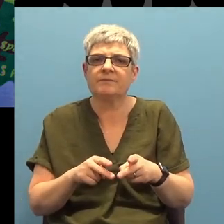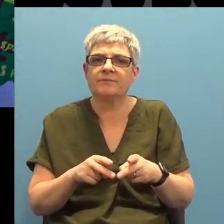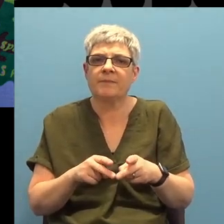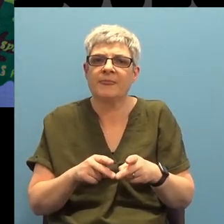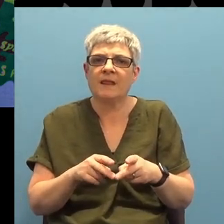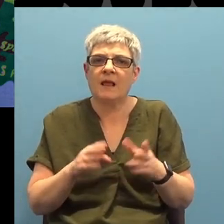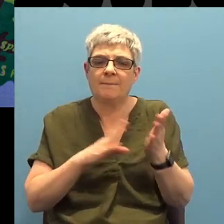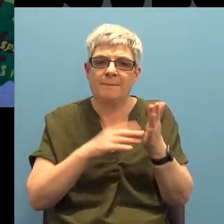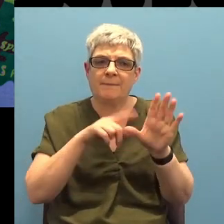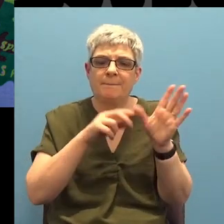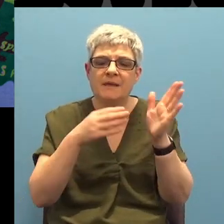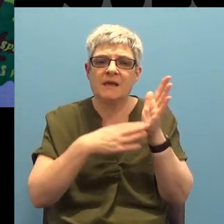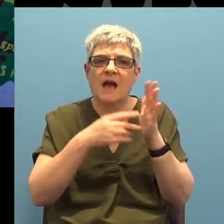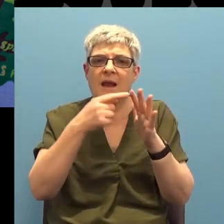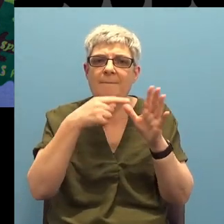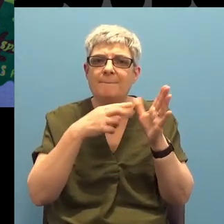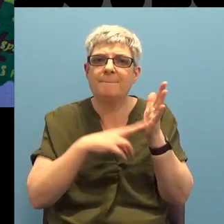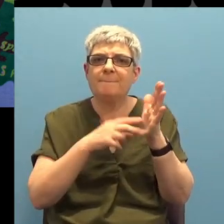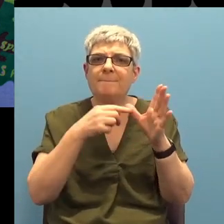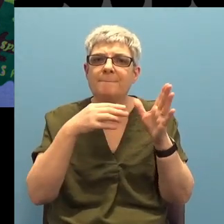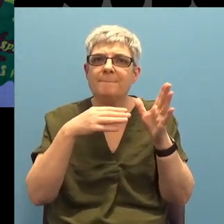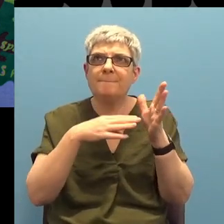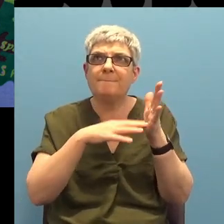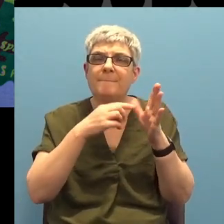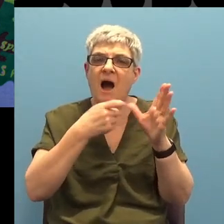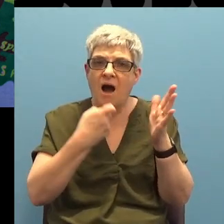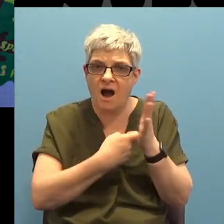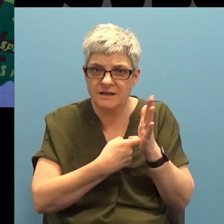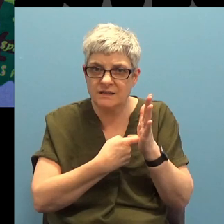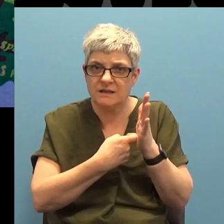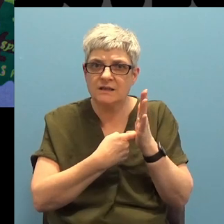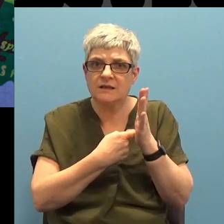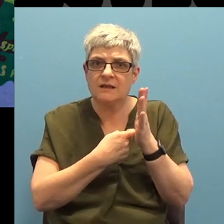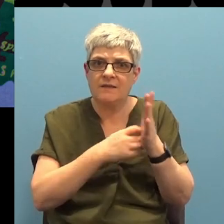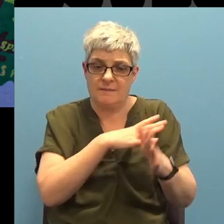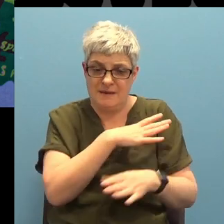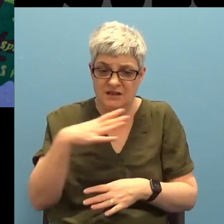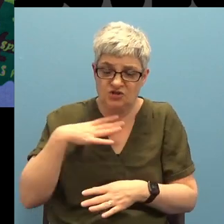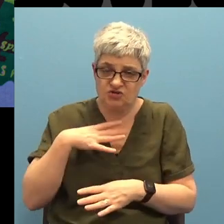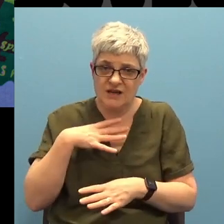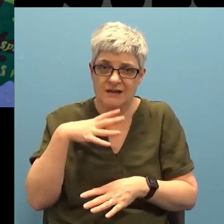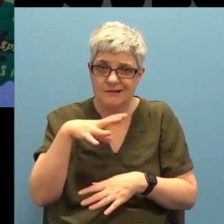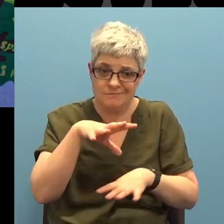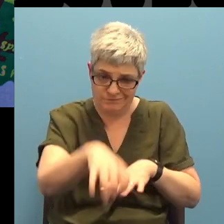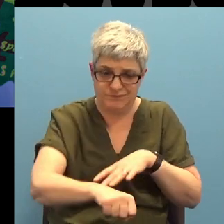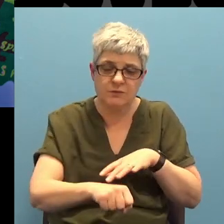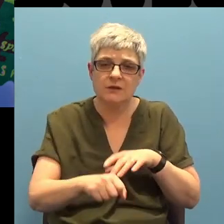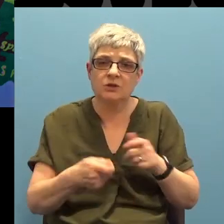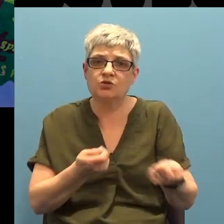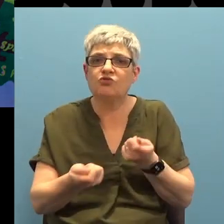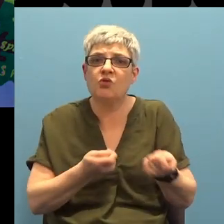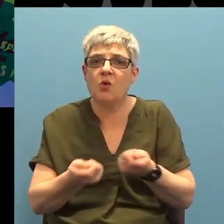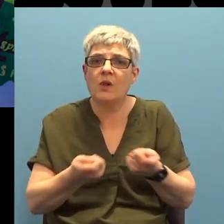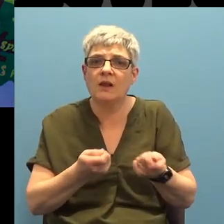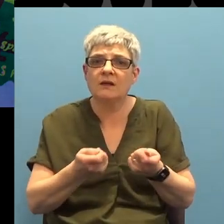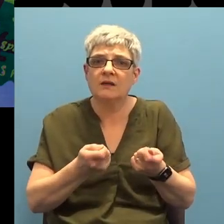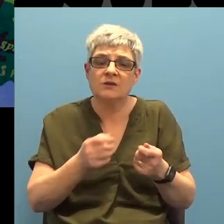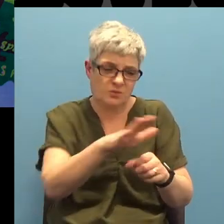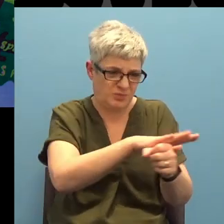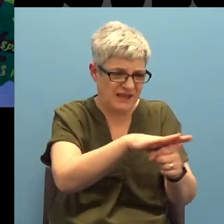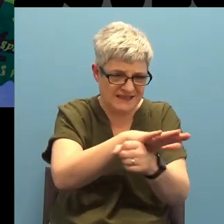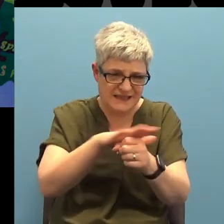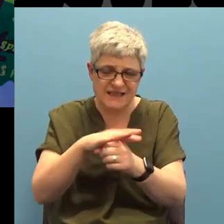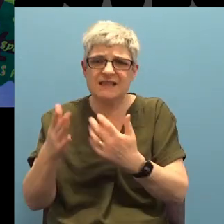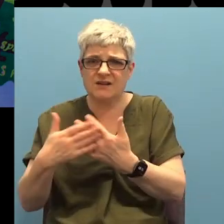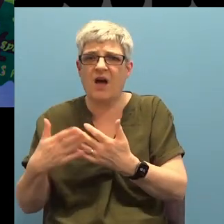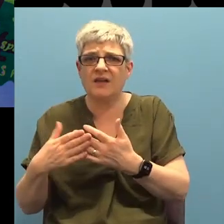In Myanmar, where the military have once more oppressively and cruelly taken control. In these places and other places,